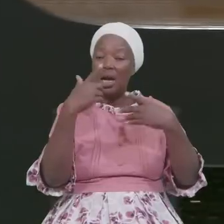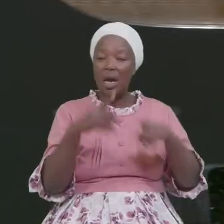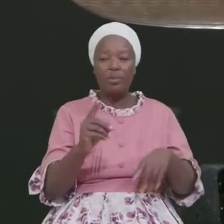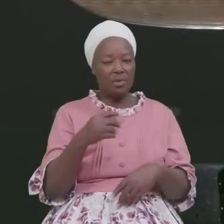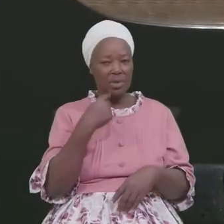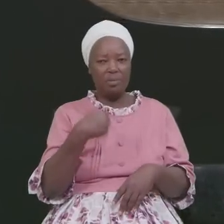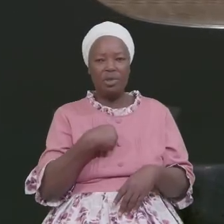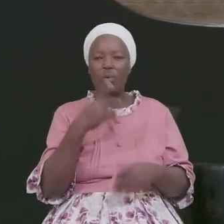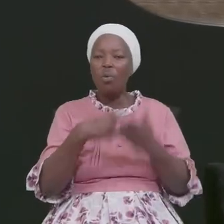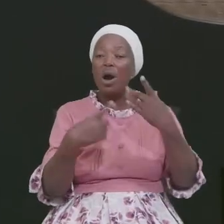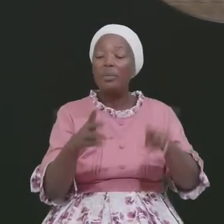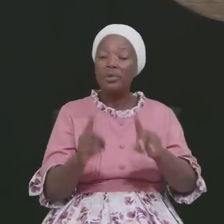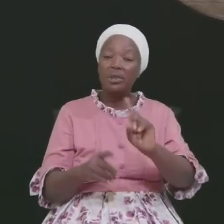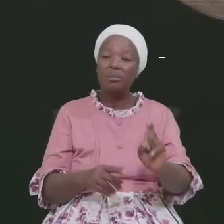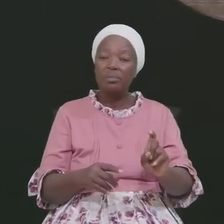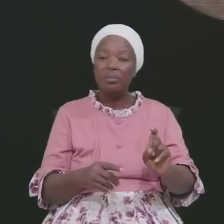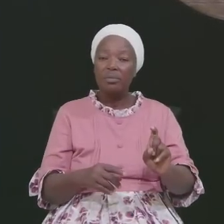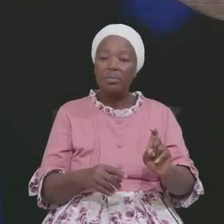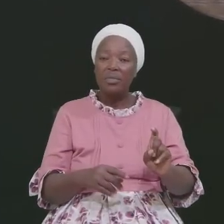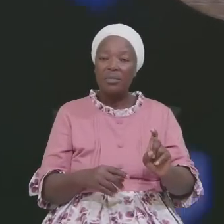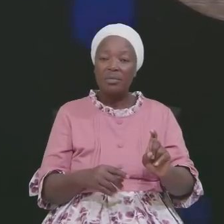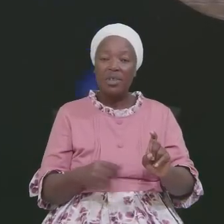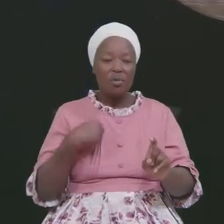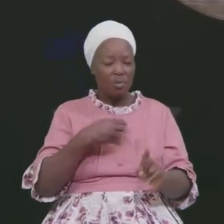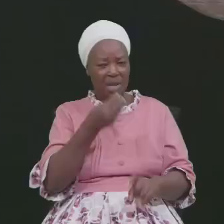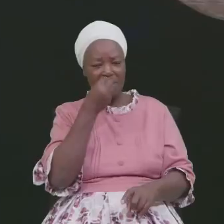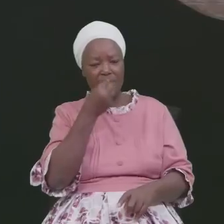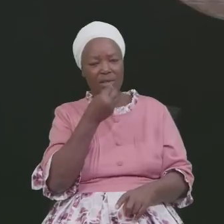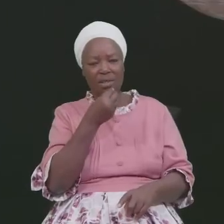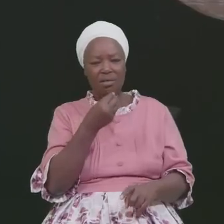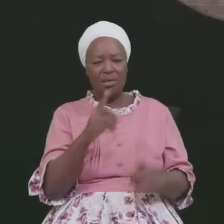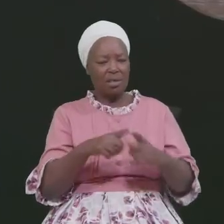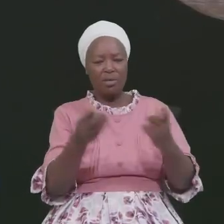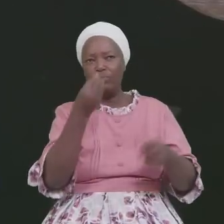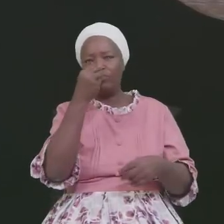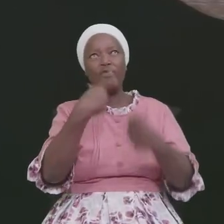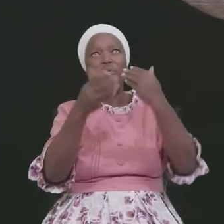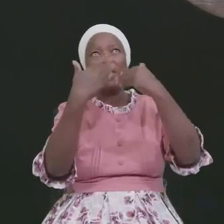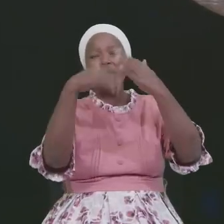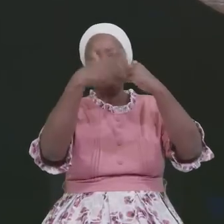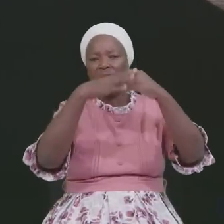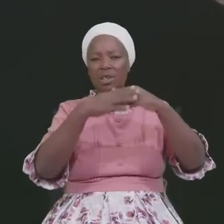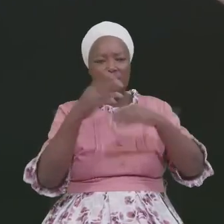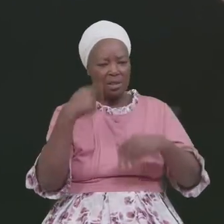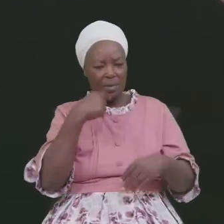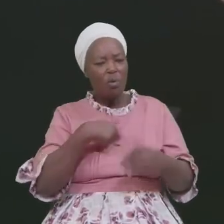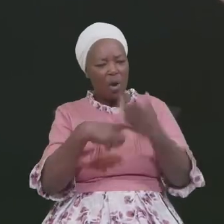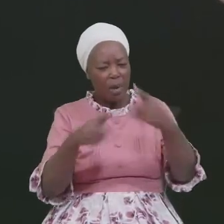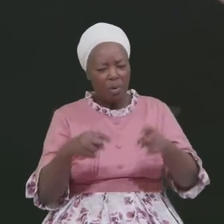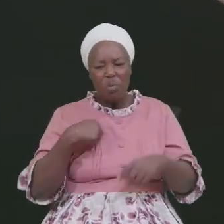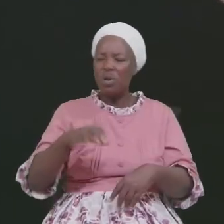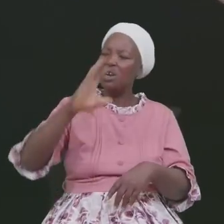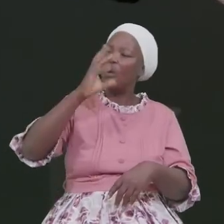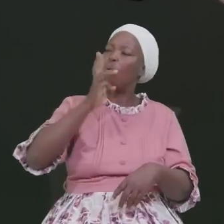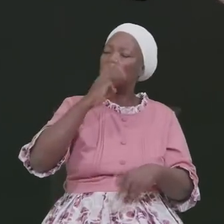me what happened. We ate manna. Tell me what happened. We drank water out of the